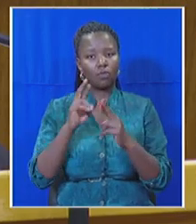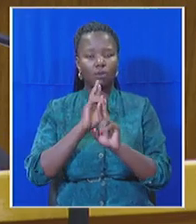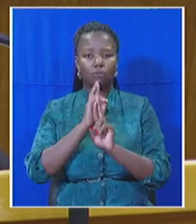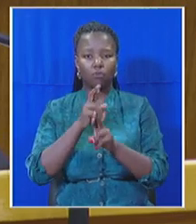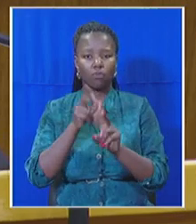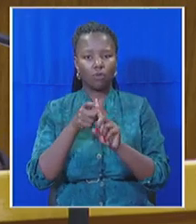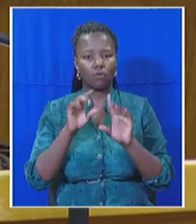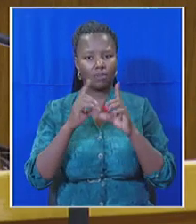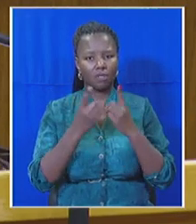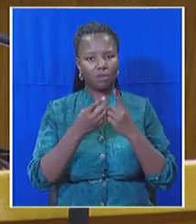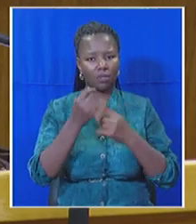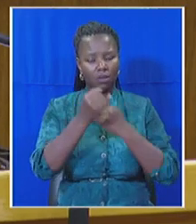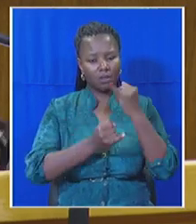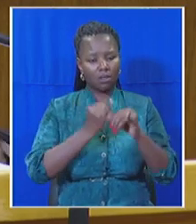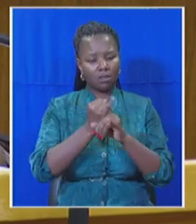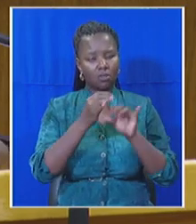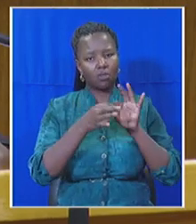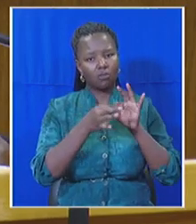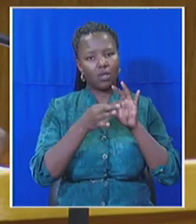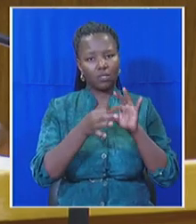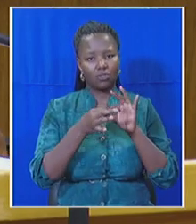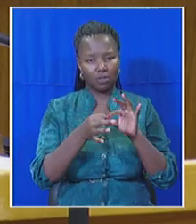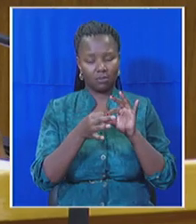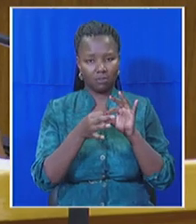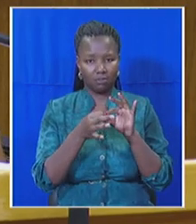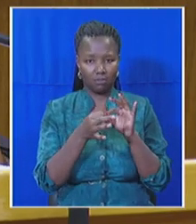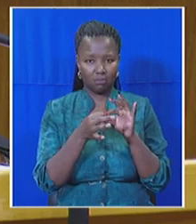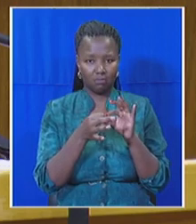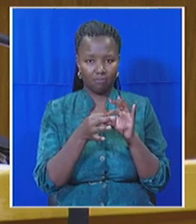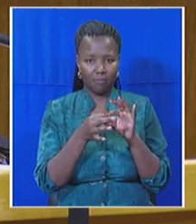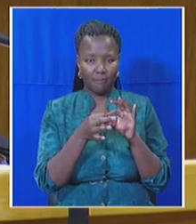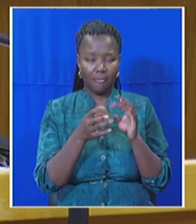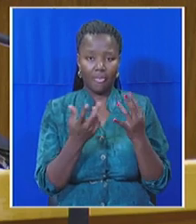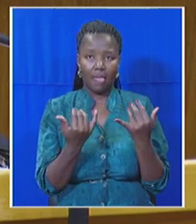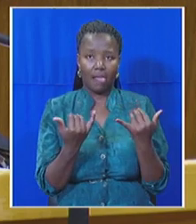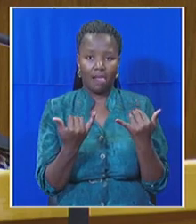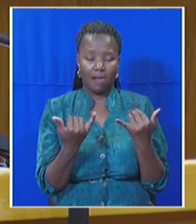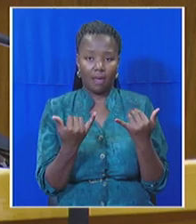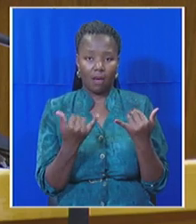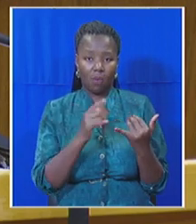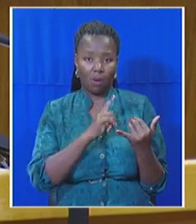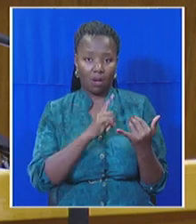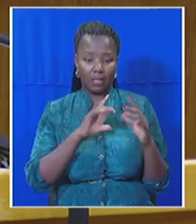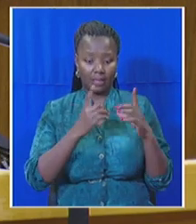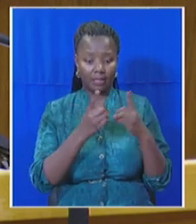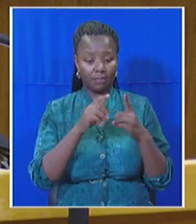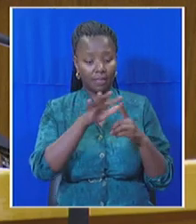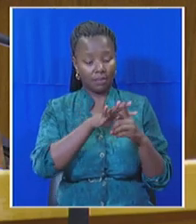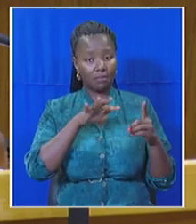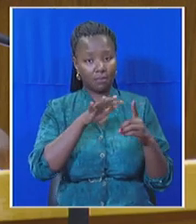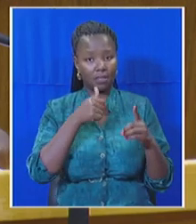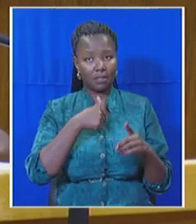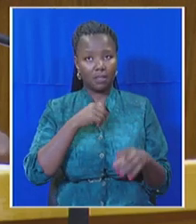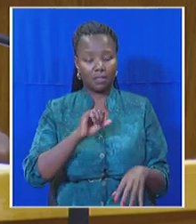of International Relations and Cooperation because through this department, South Africa's